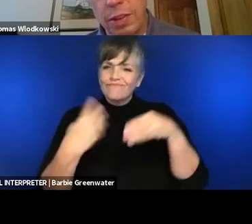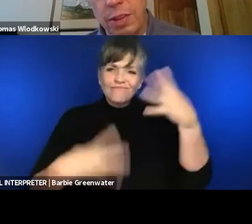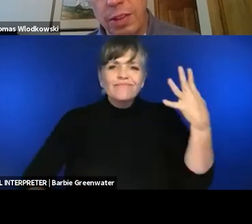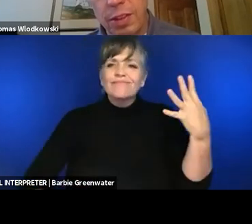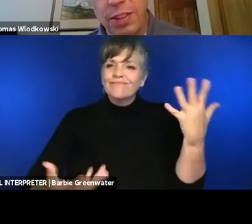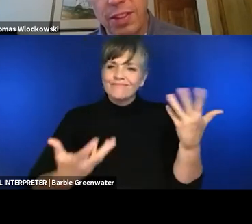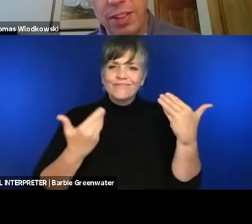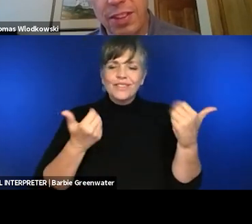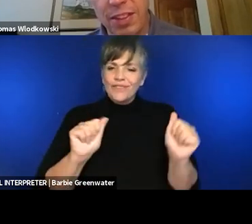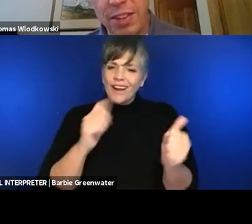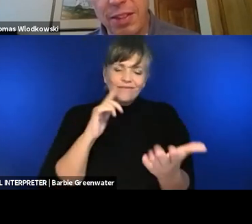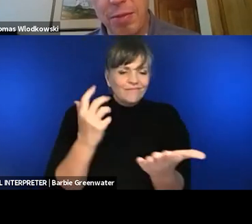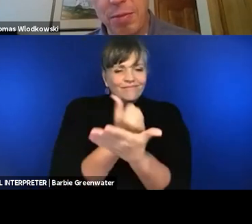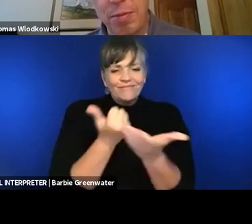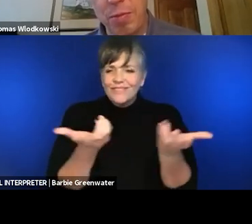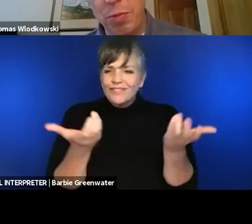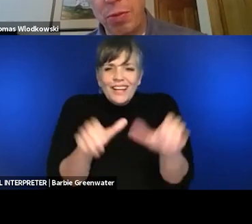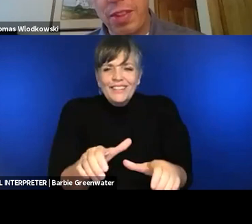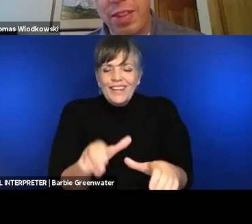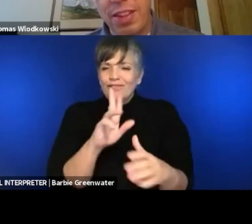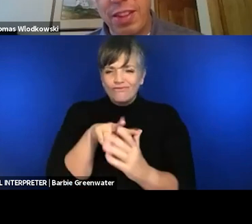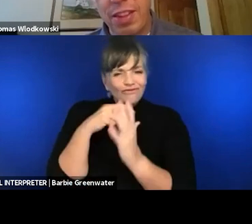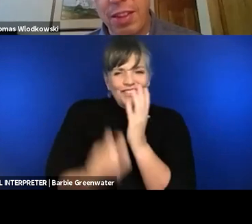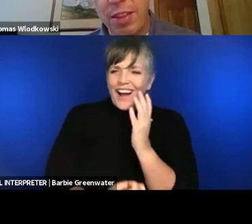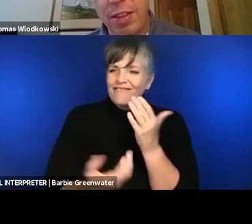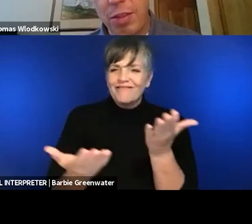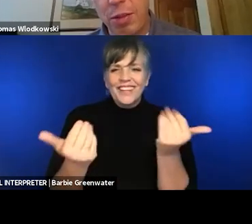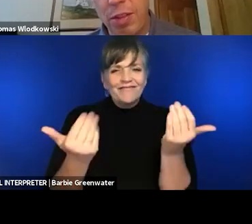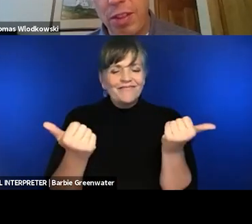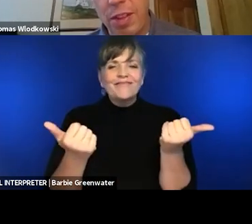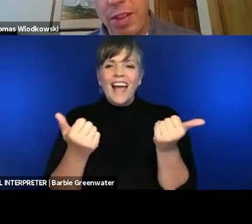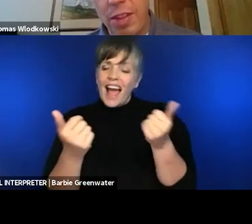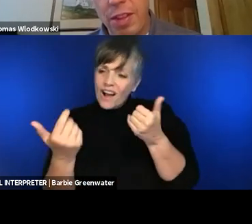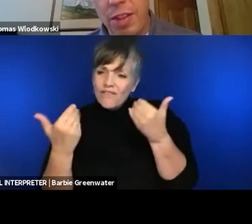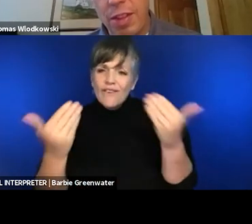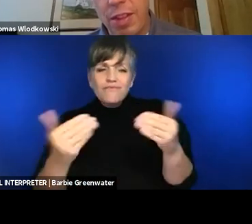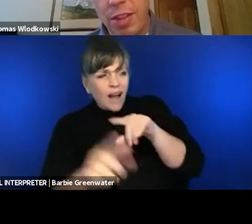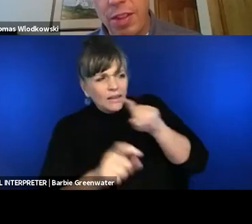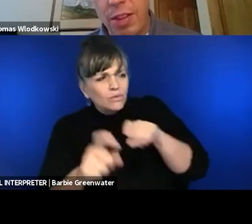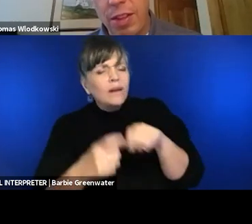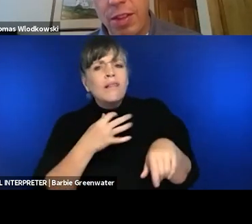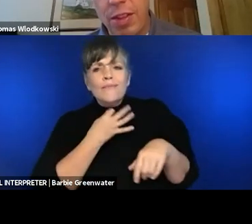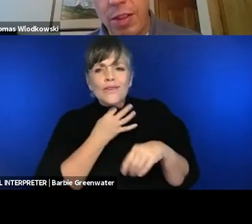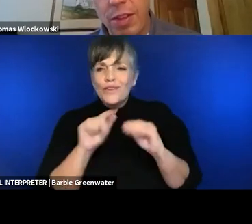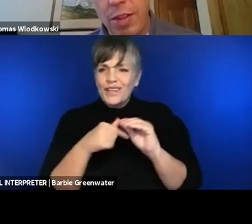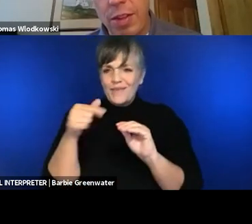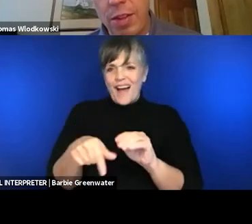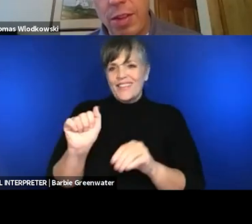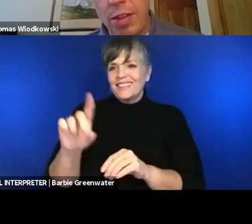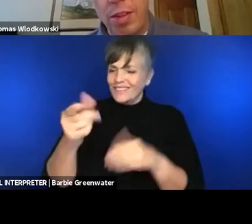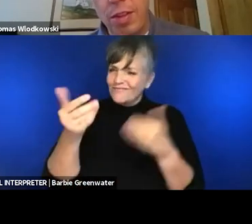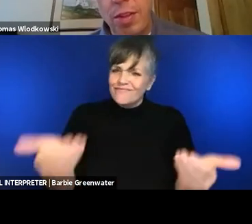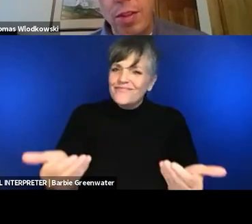of this. Take a chance to dive into this and ask questions about this and be curious about this. That's